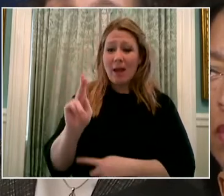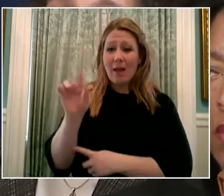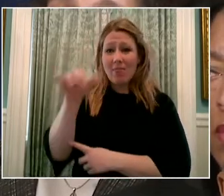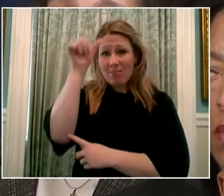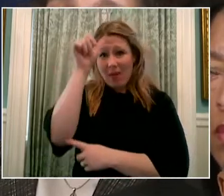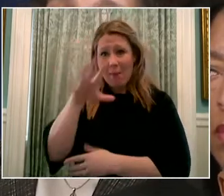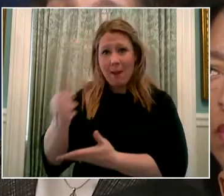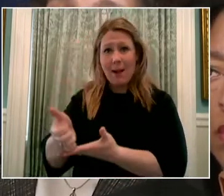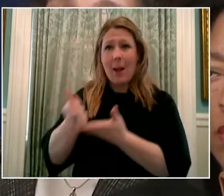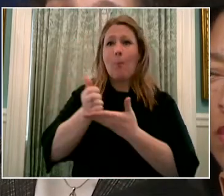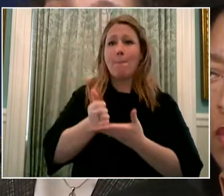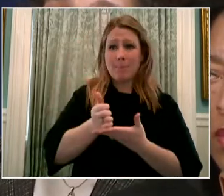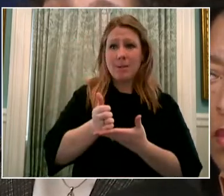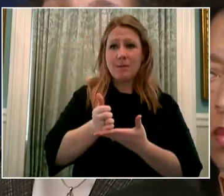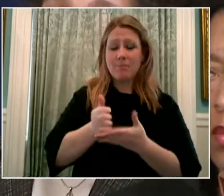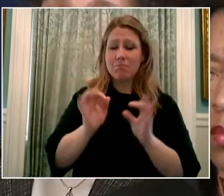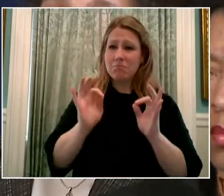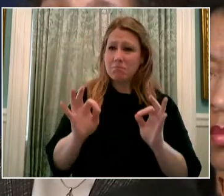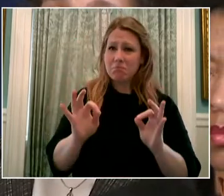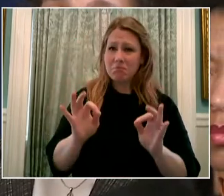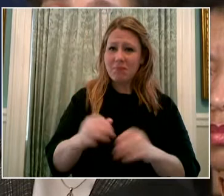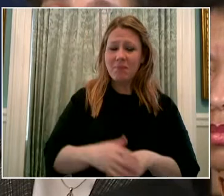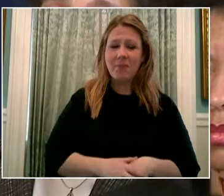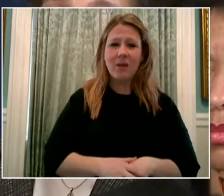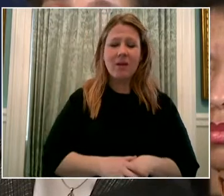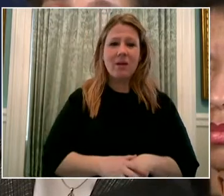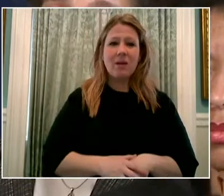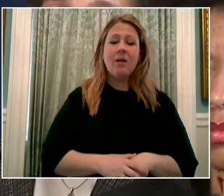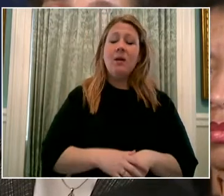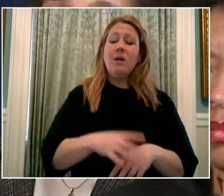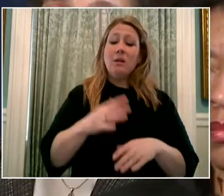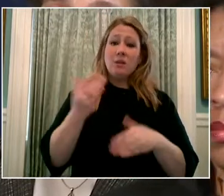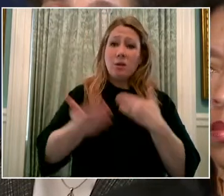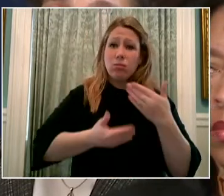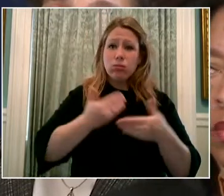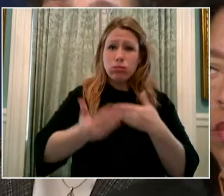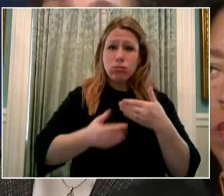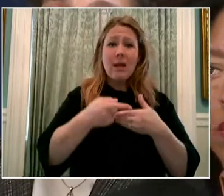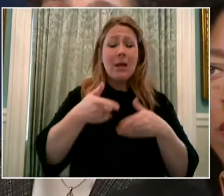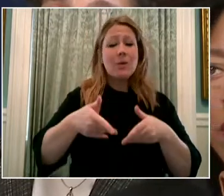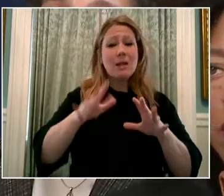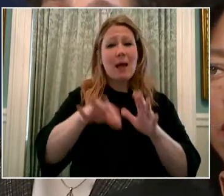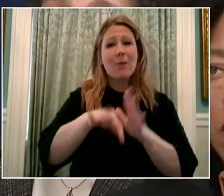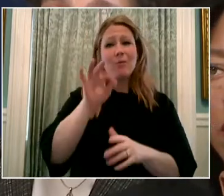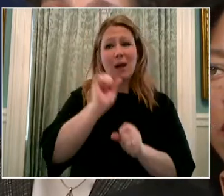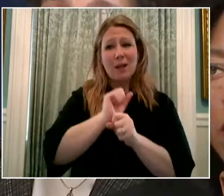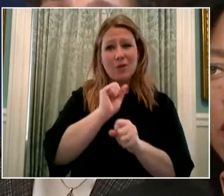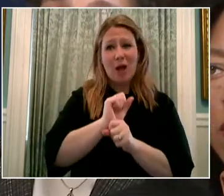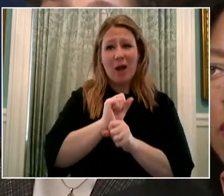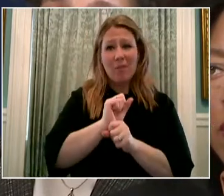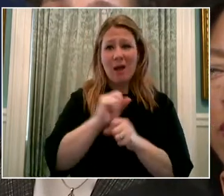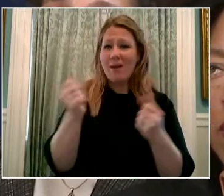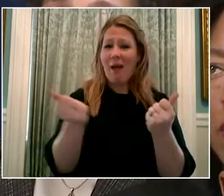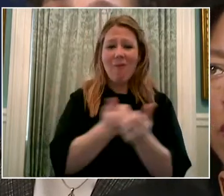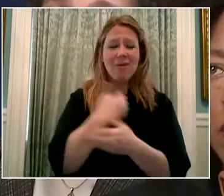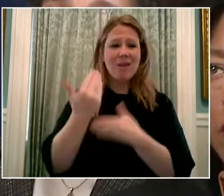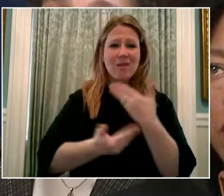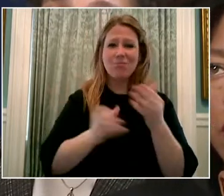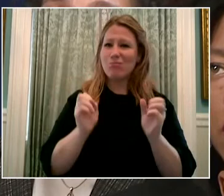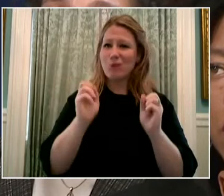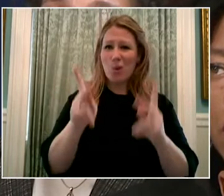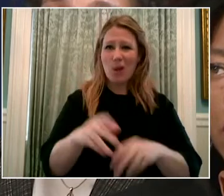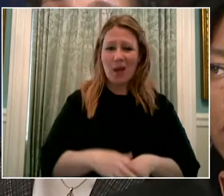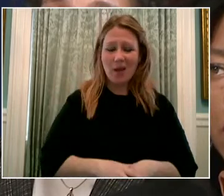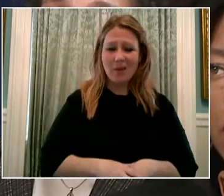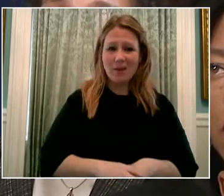about 27 years old right now. All of us know what that means to be able to work. The commissioner said that it's inhumane to